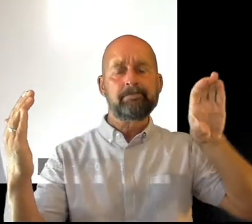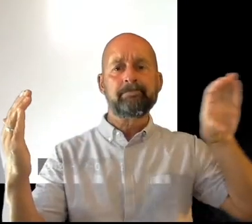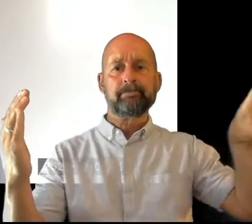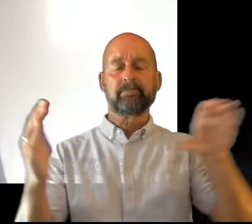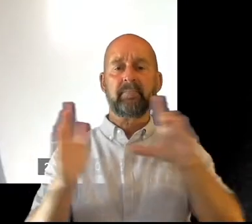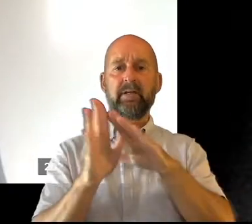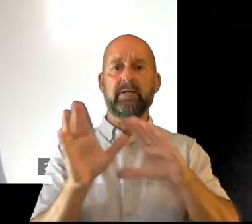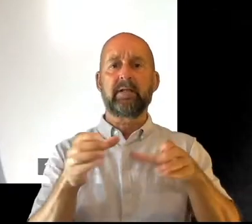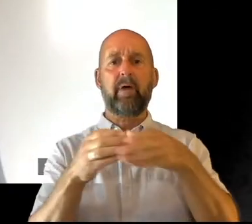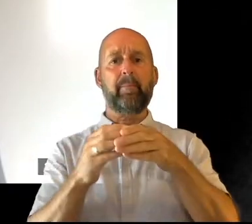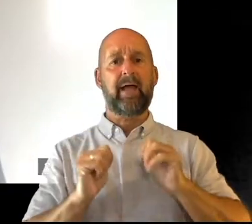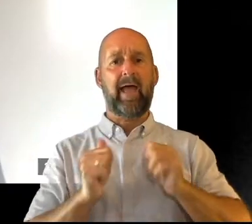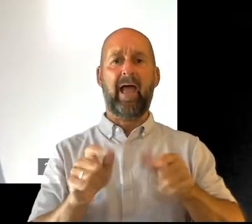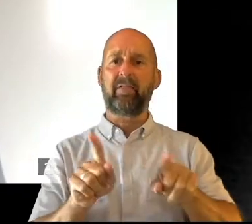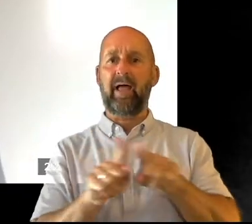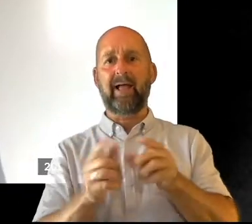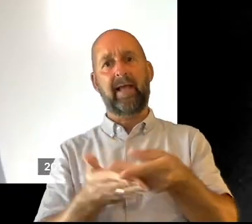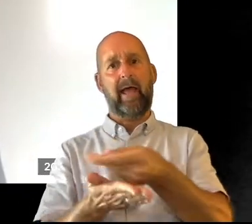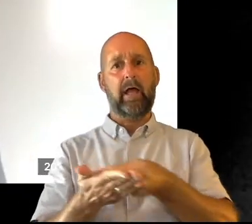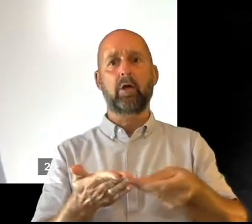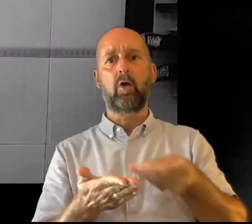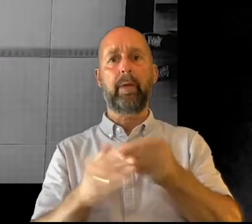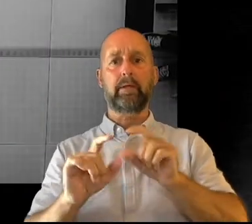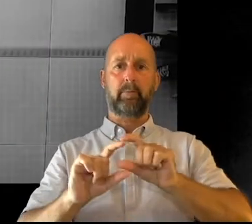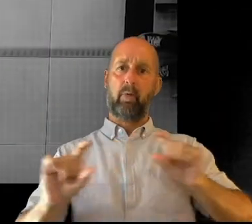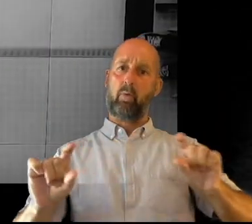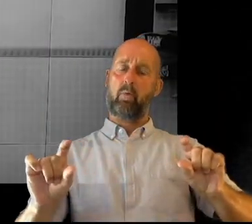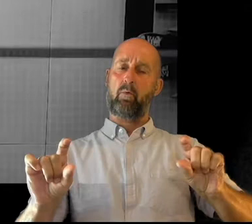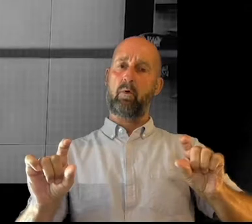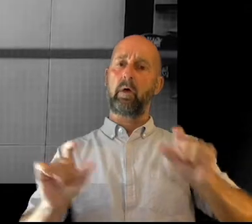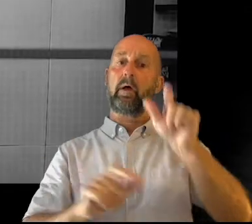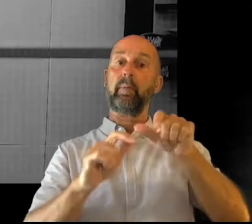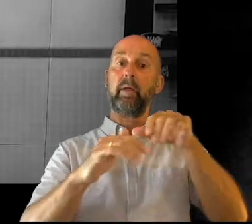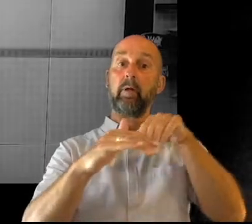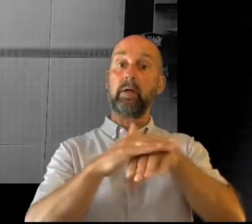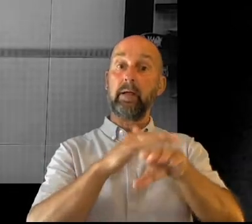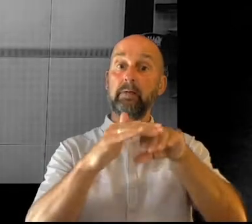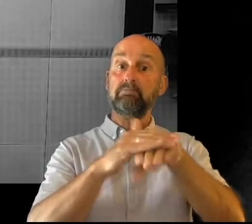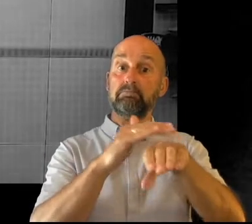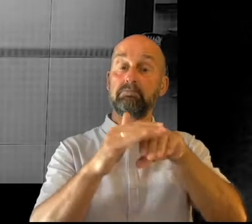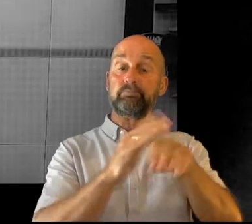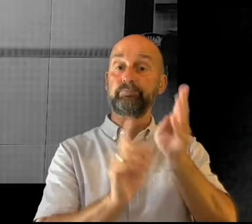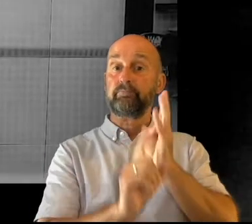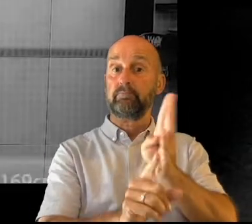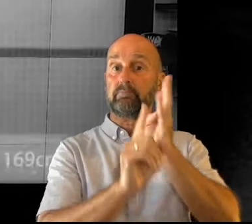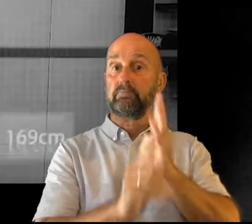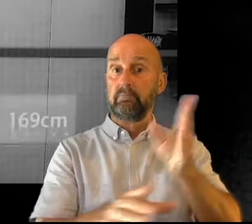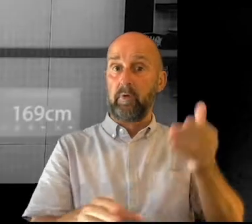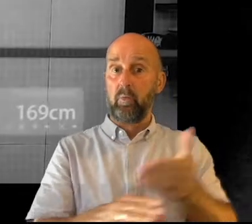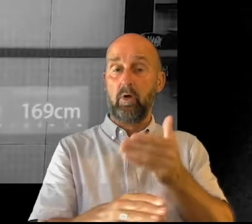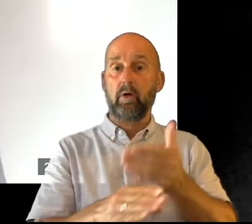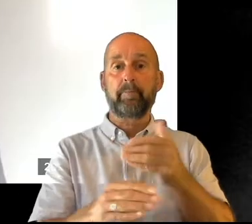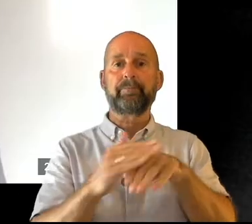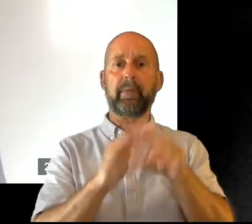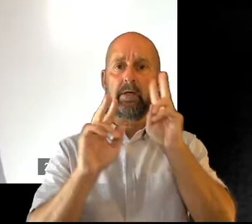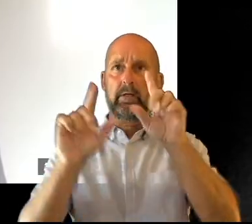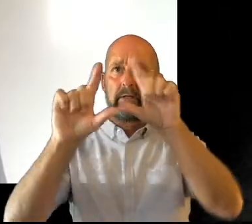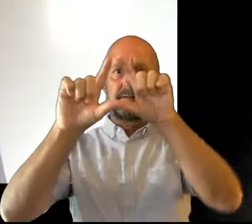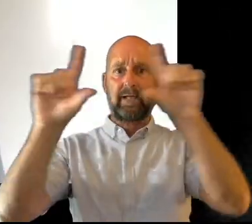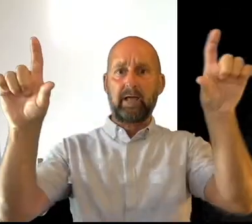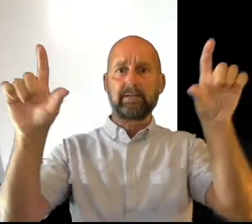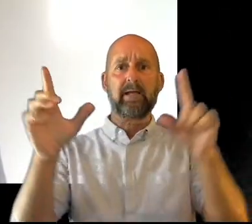the Department of Health and Economics written below. Many people are entering on their way to work. We move inside and see signs,